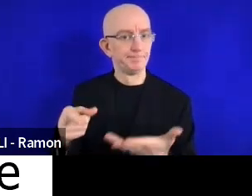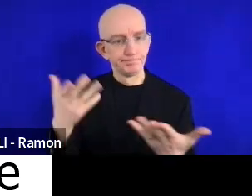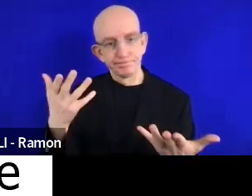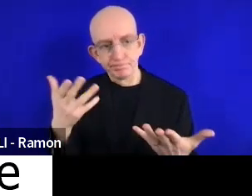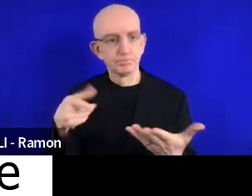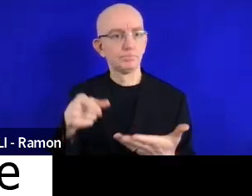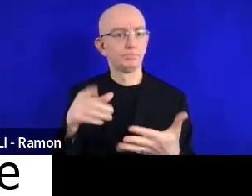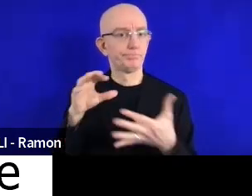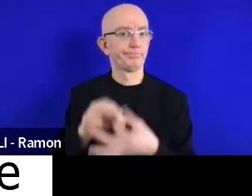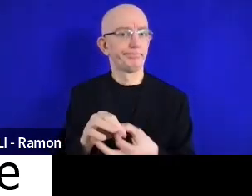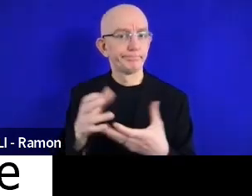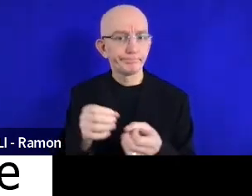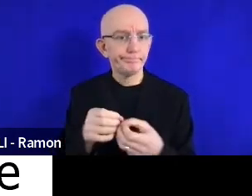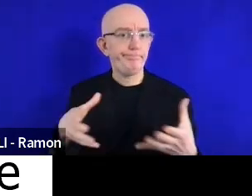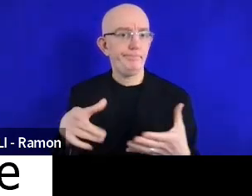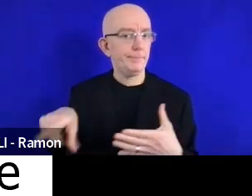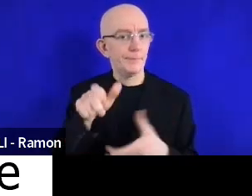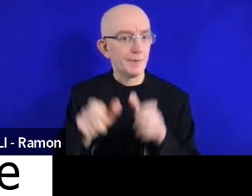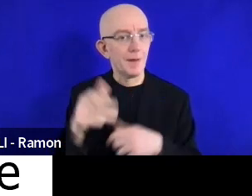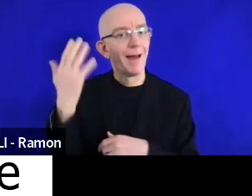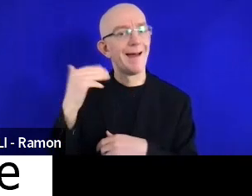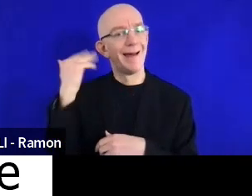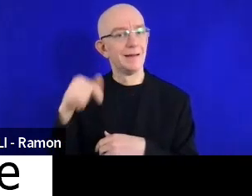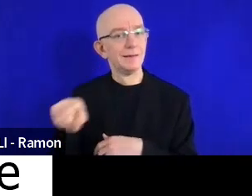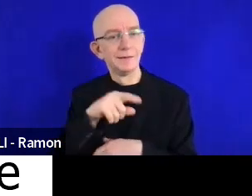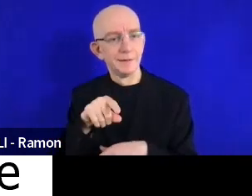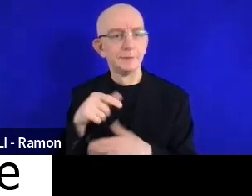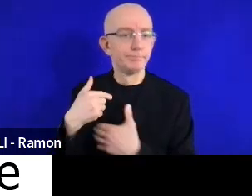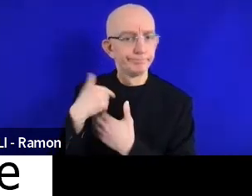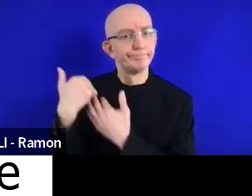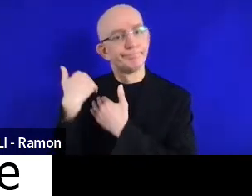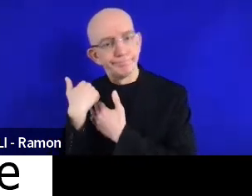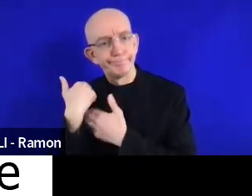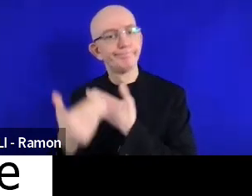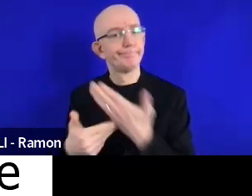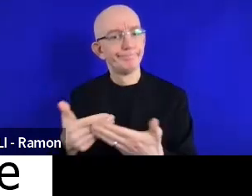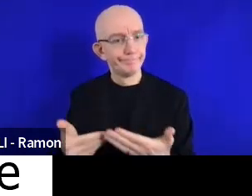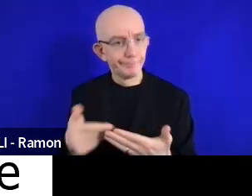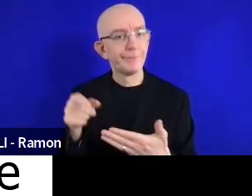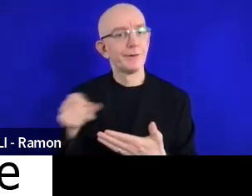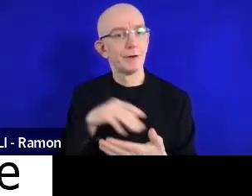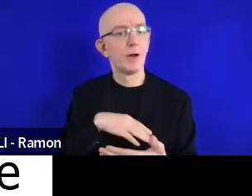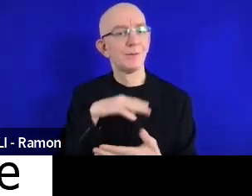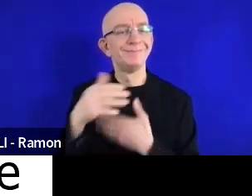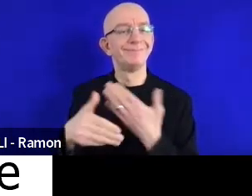improve their life chances in Uganda. Therefore, the expanding social protection program was